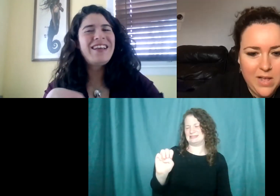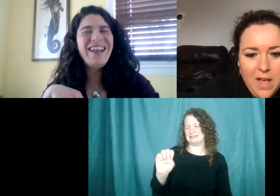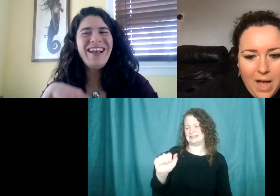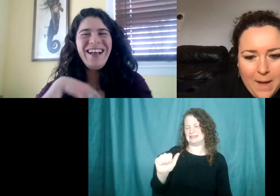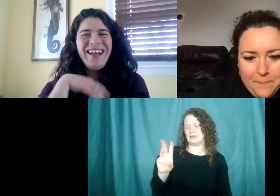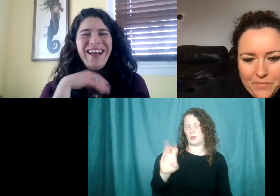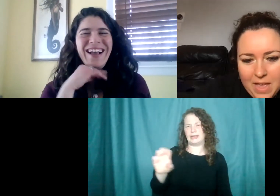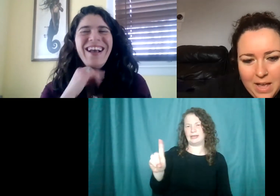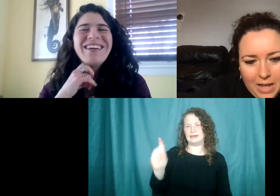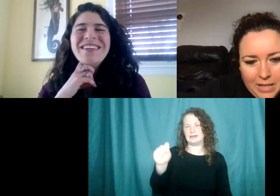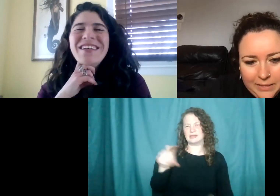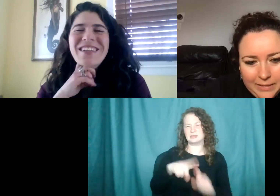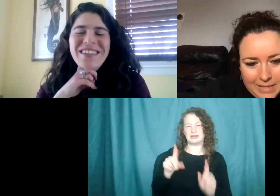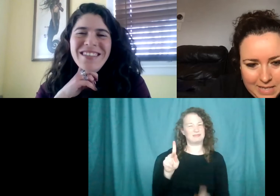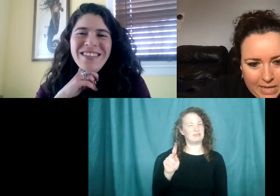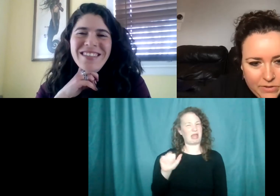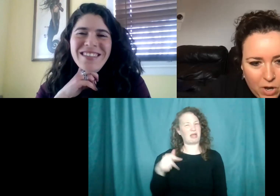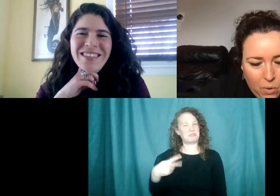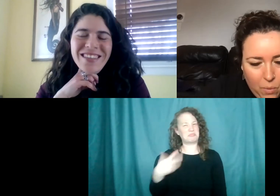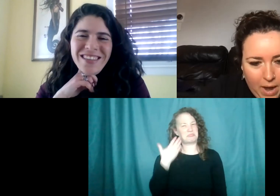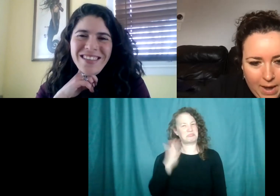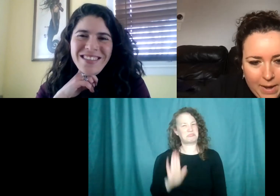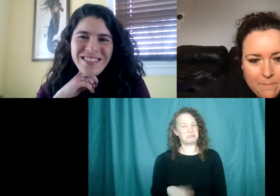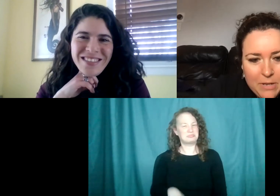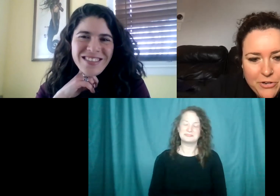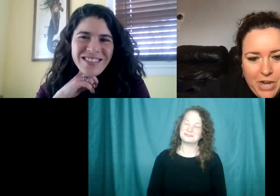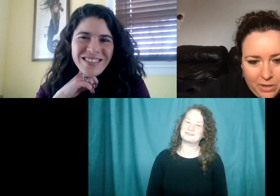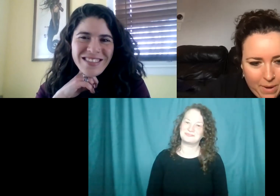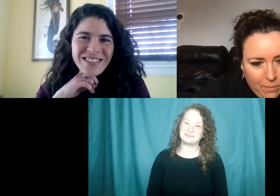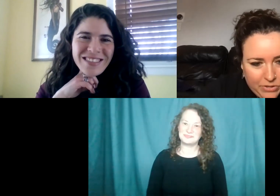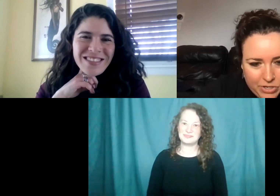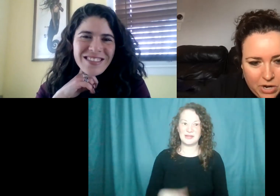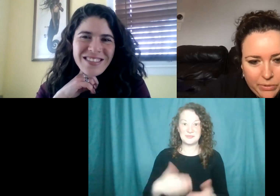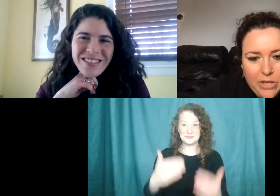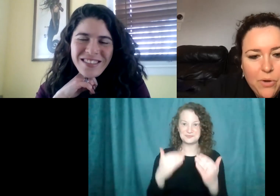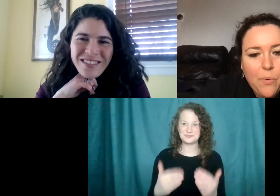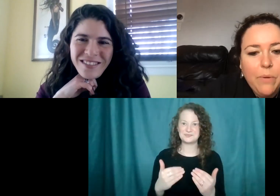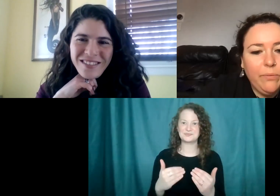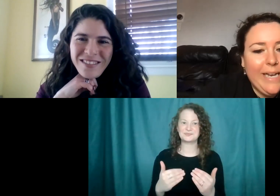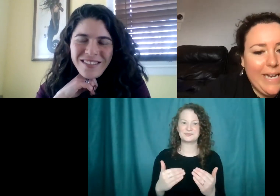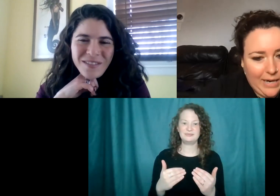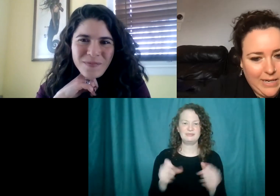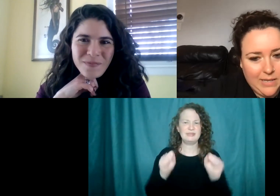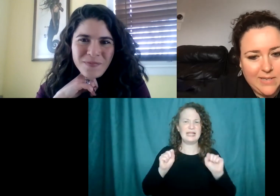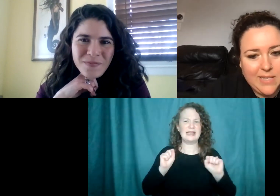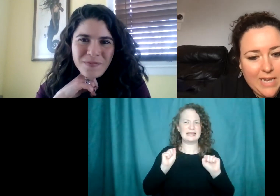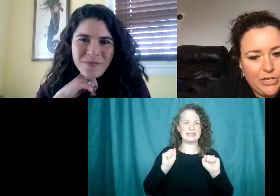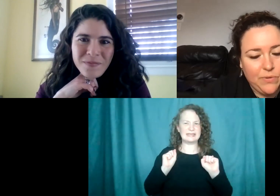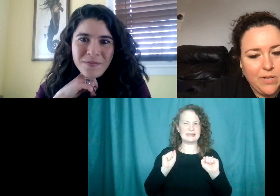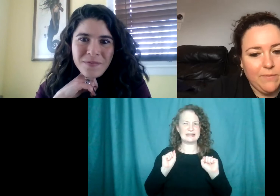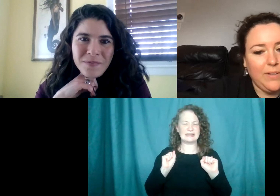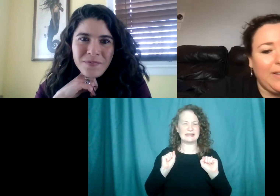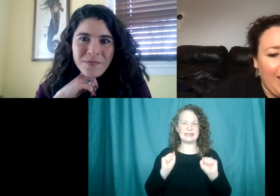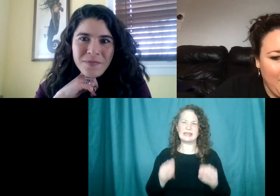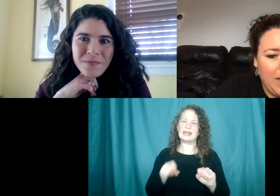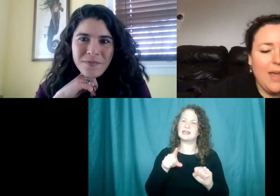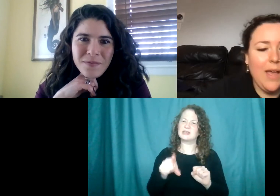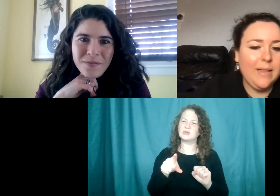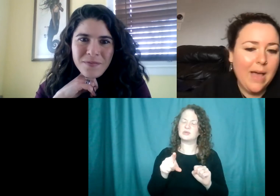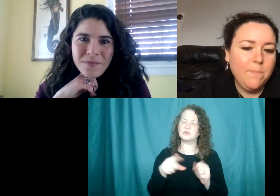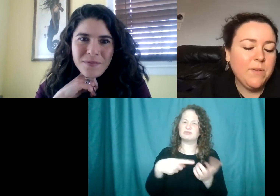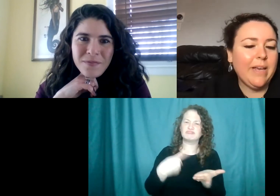raw. Let's see. So Mr. Jackaway wants to know, can you reconnect us to the issues of